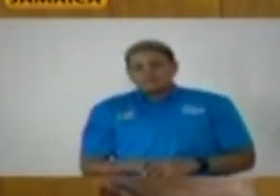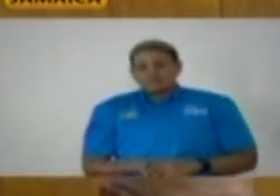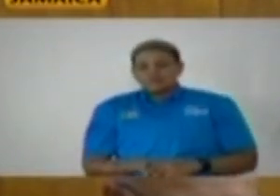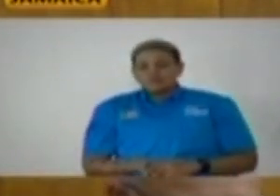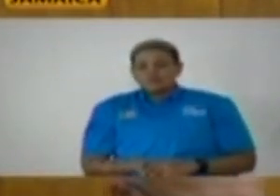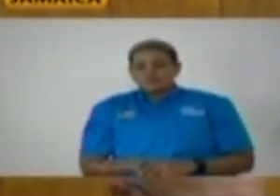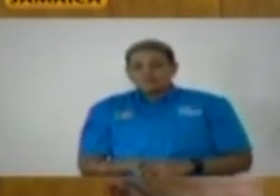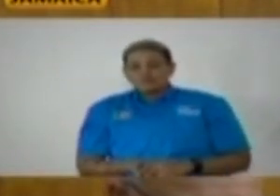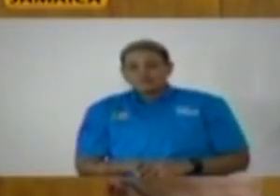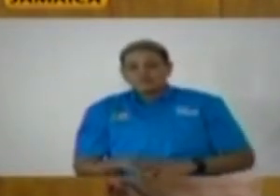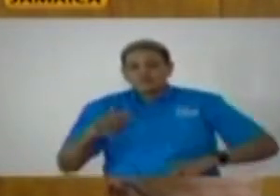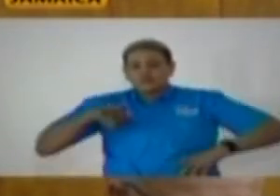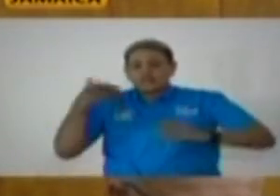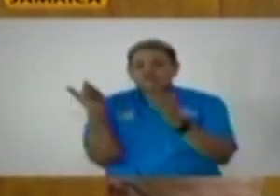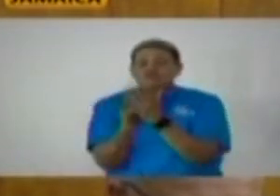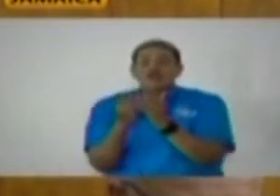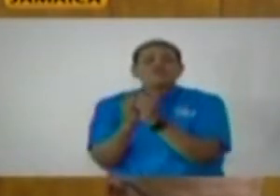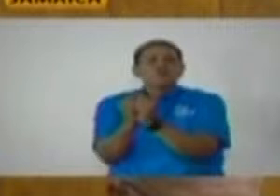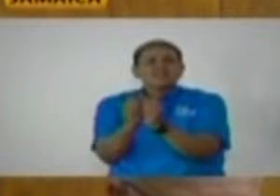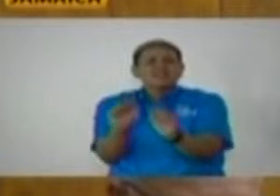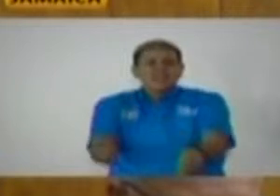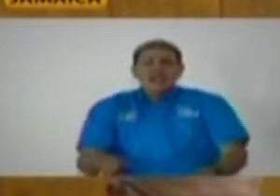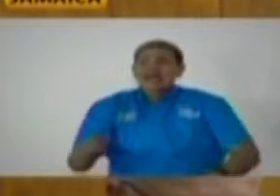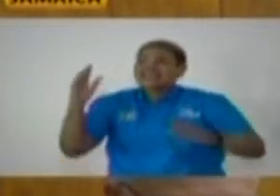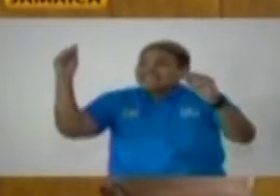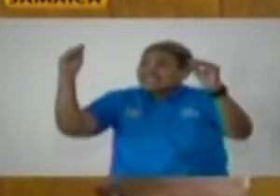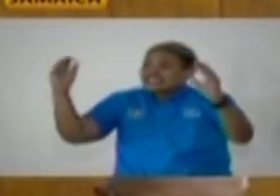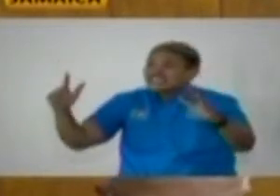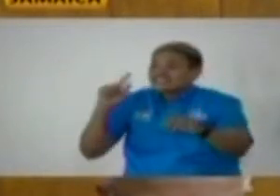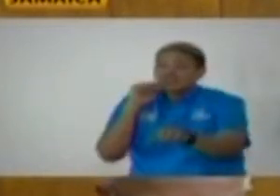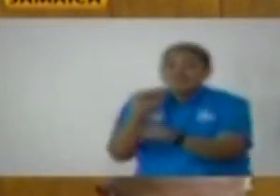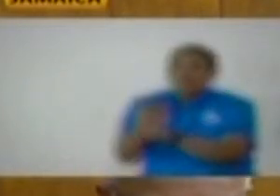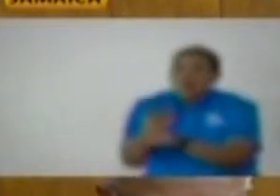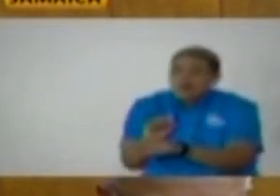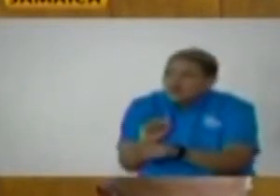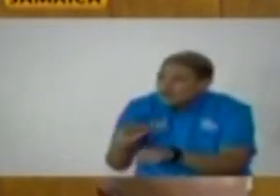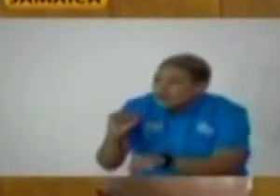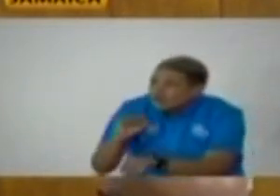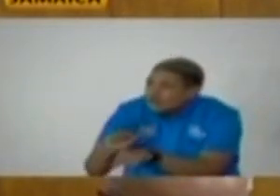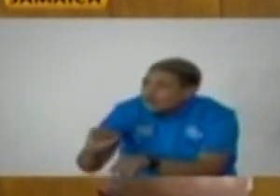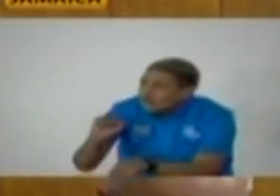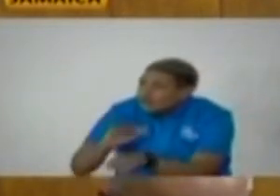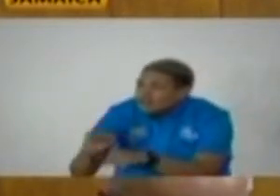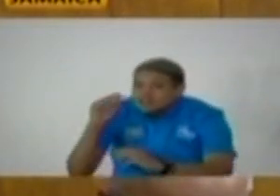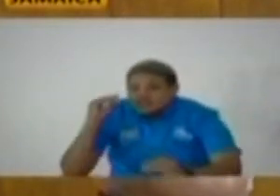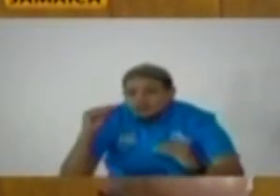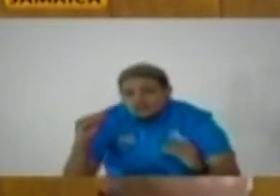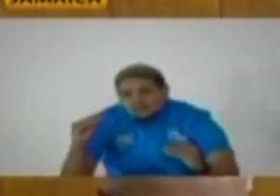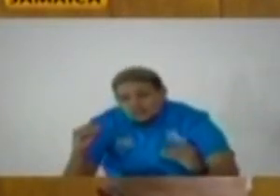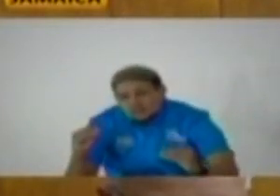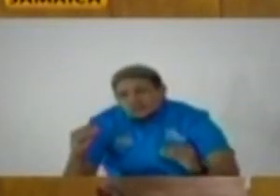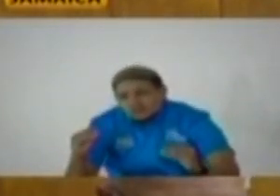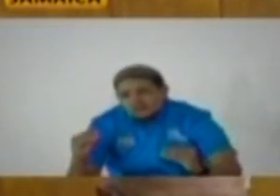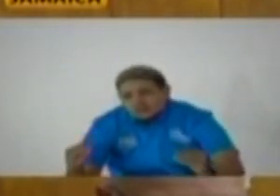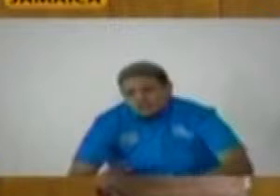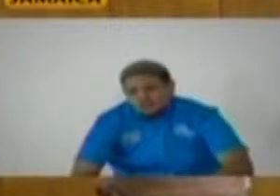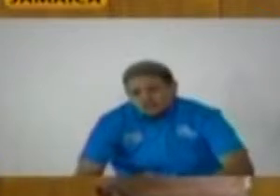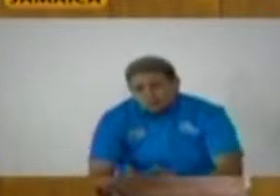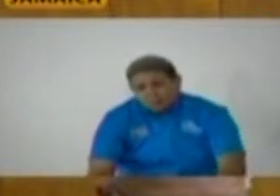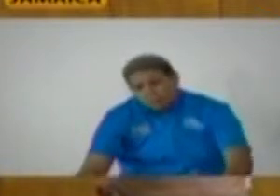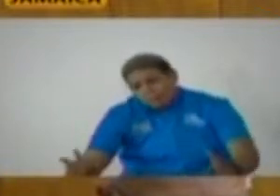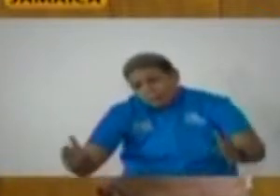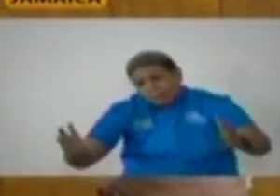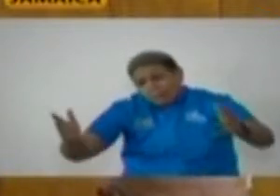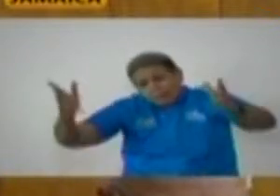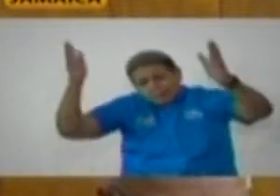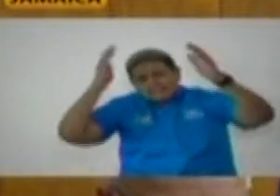We can get there together. The teachers have worked tirelessly, and they are the ones responsible for the future of Jamaica. Every one